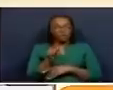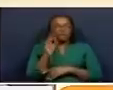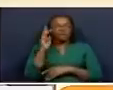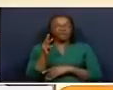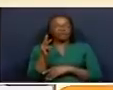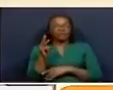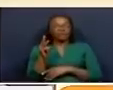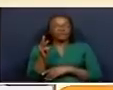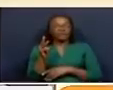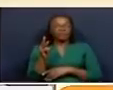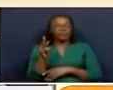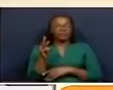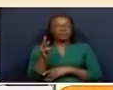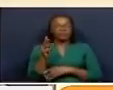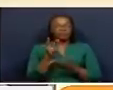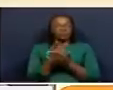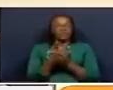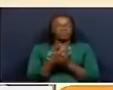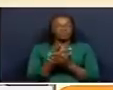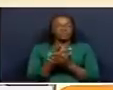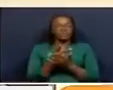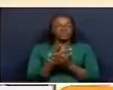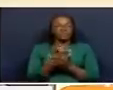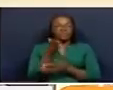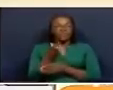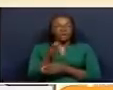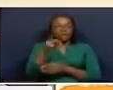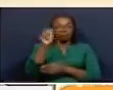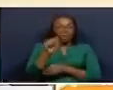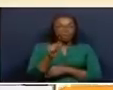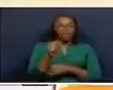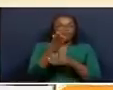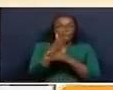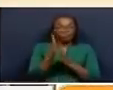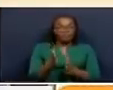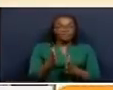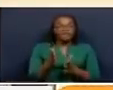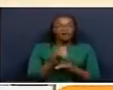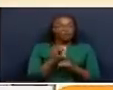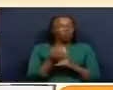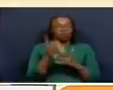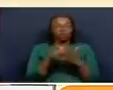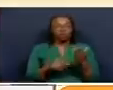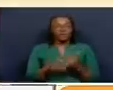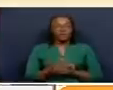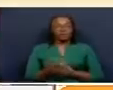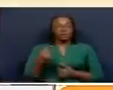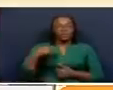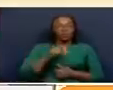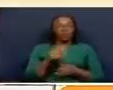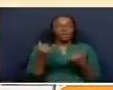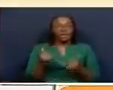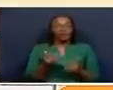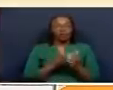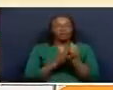in cabinet or appointed as permanent secretaries or as ambassadors. We are the ones who imprison these leaders. Those of